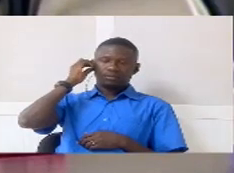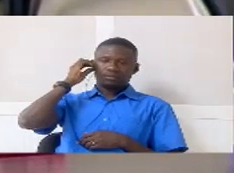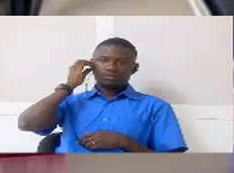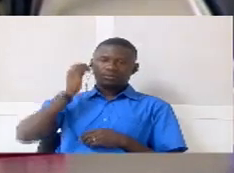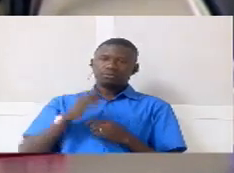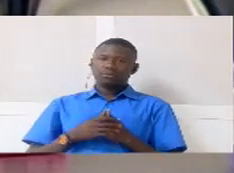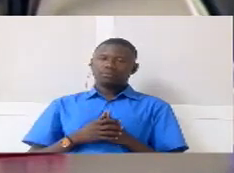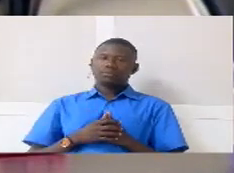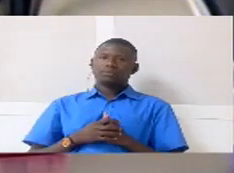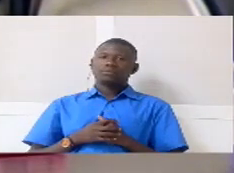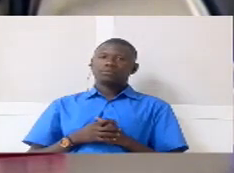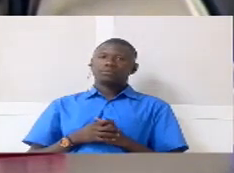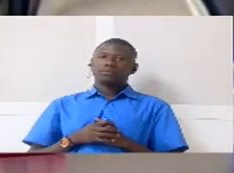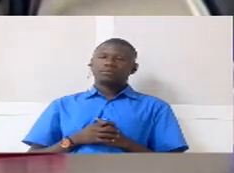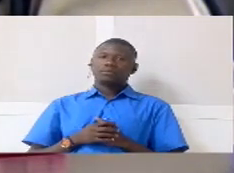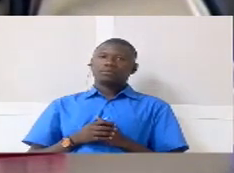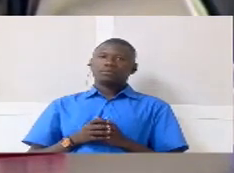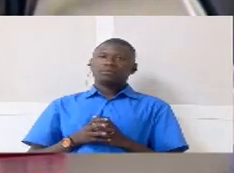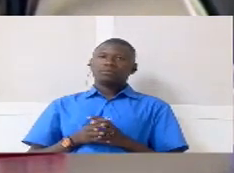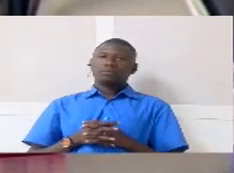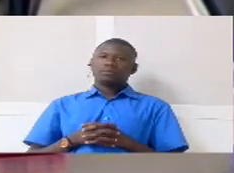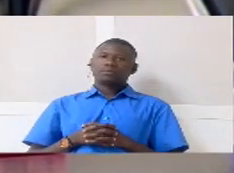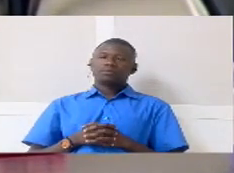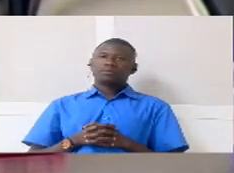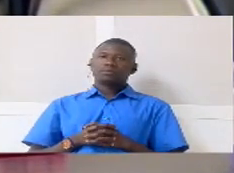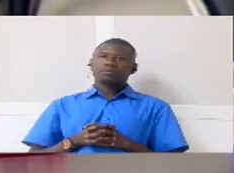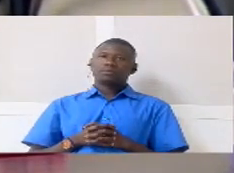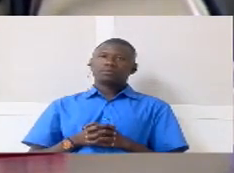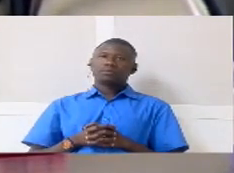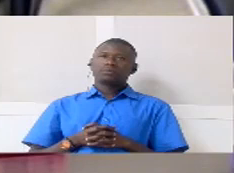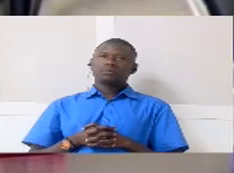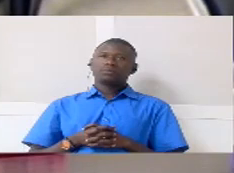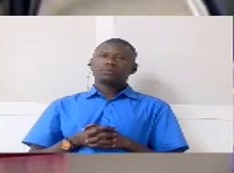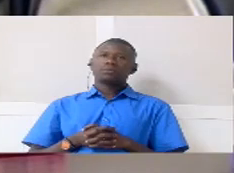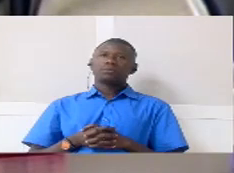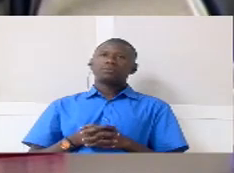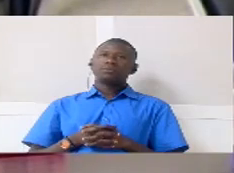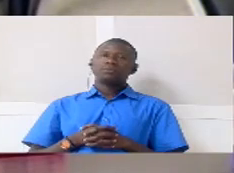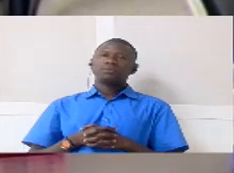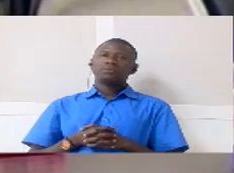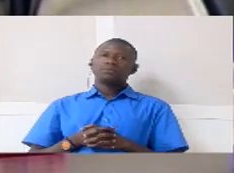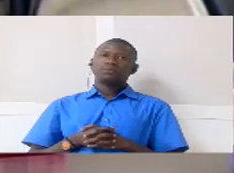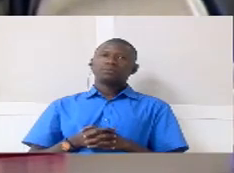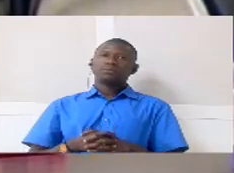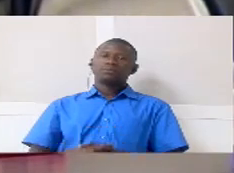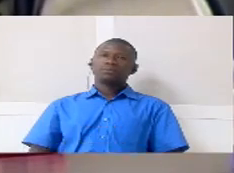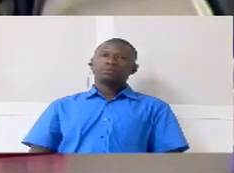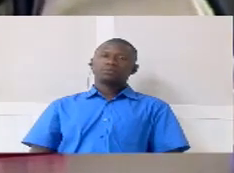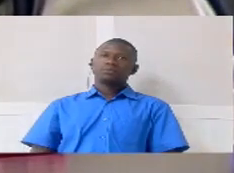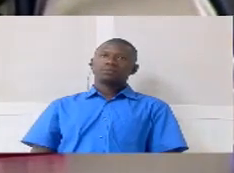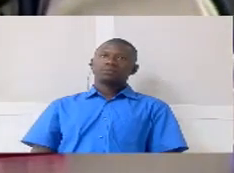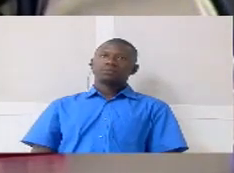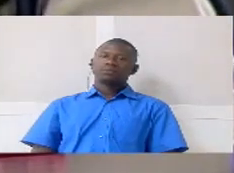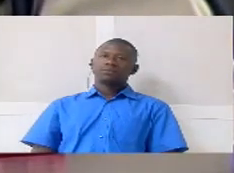otibang. Mo jamal bigeto ngi kulunga kuluro le ka wala gedon ke trebe prisoner la domoro la kadu ko prisoner la domoro mo fete mi yalon ko